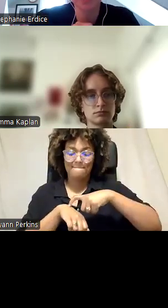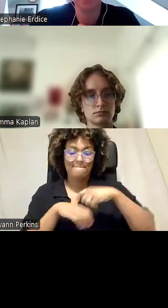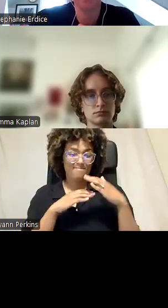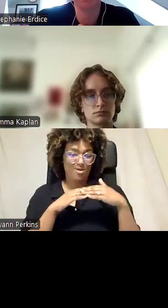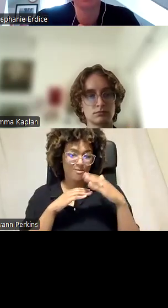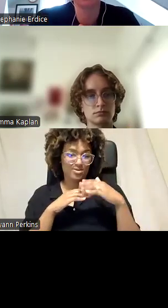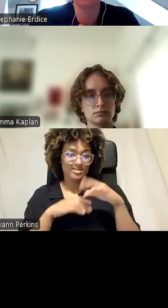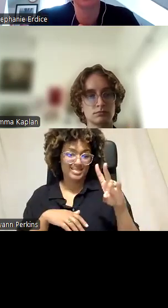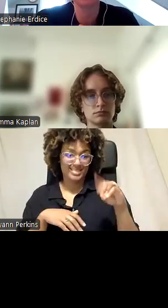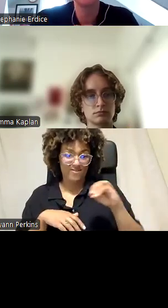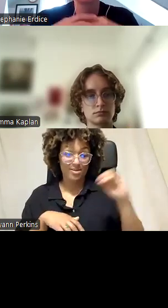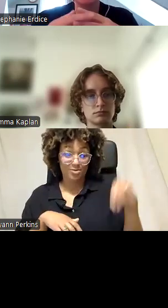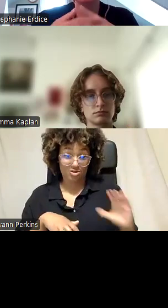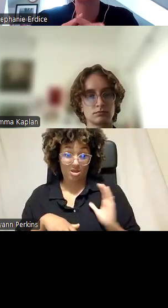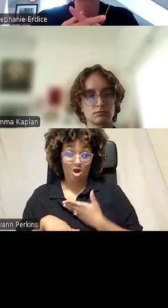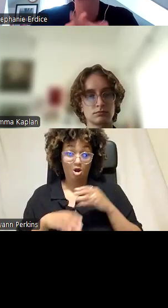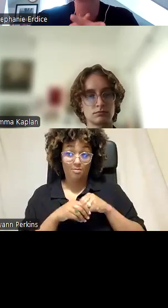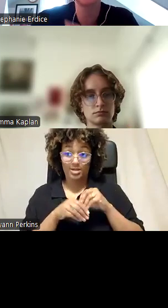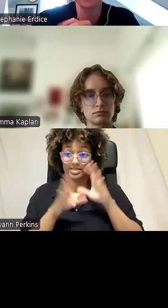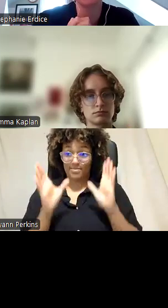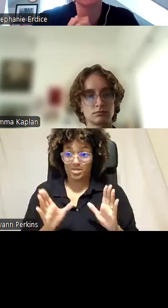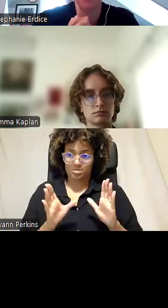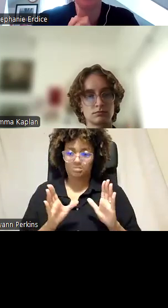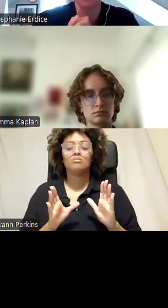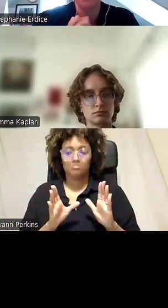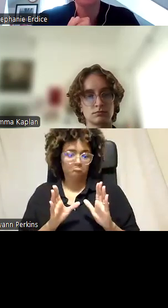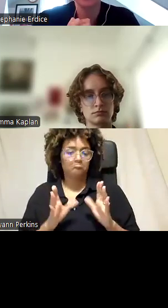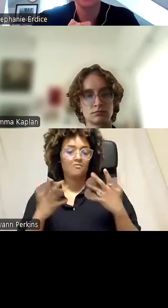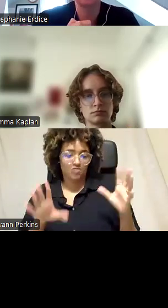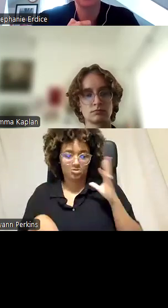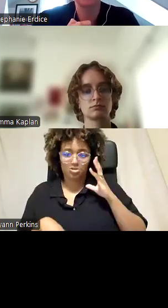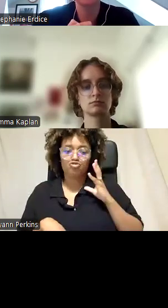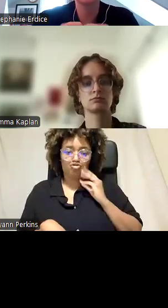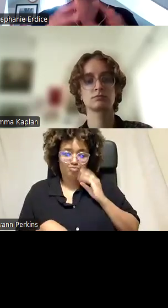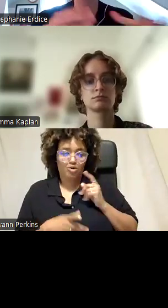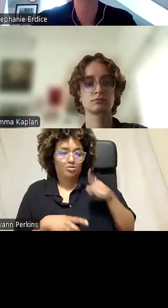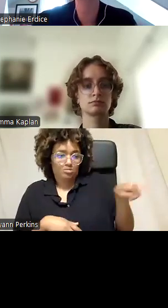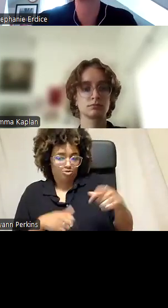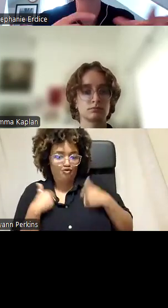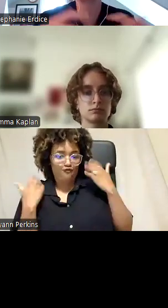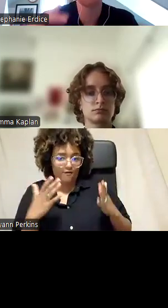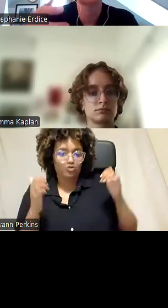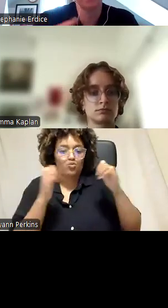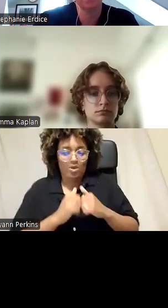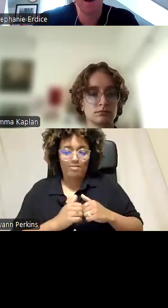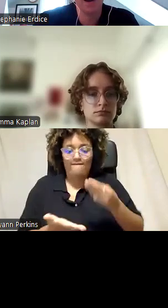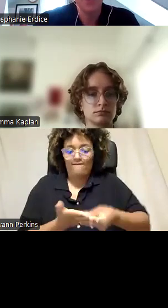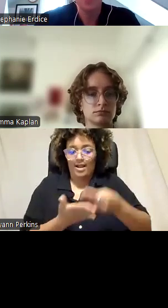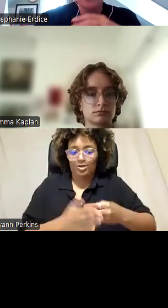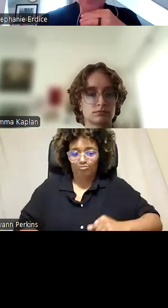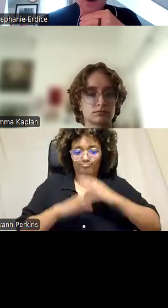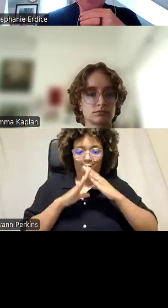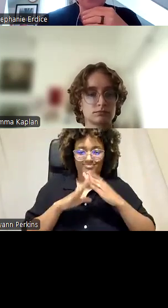70% of our participants today have run into some kind of financial barrier, and they're seeing that more often than